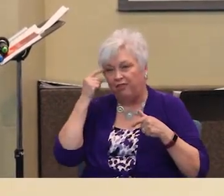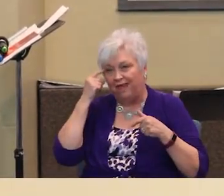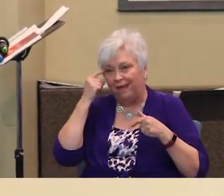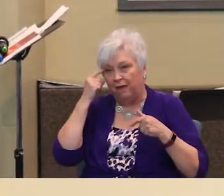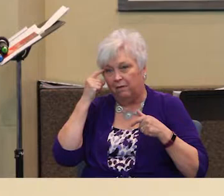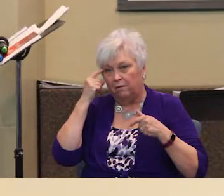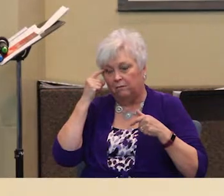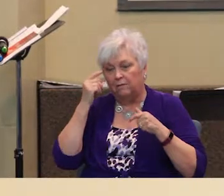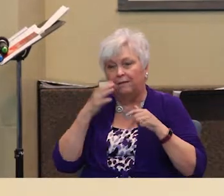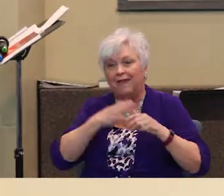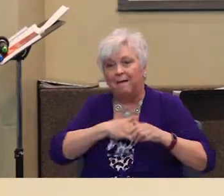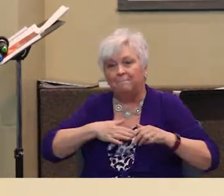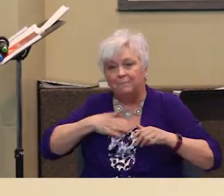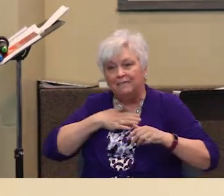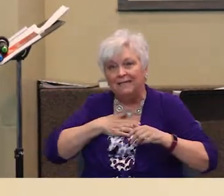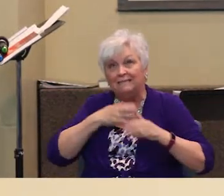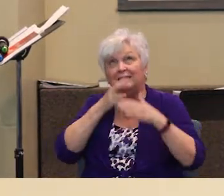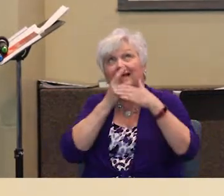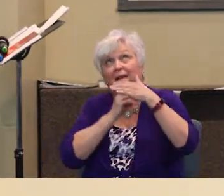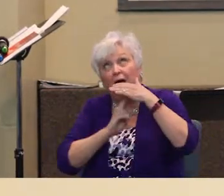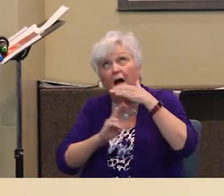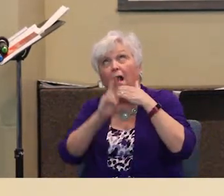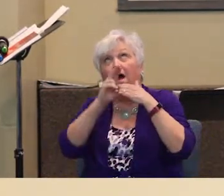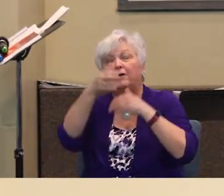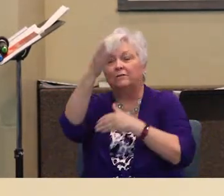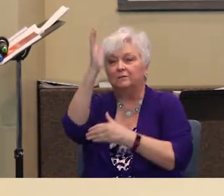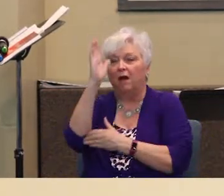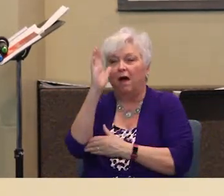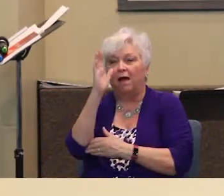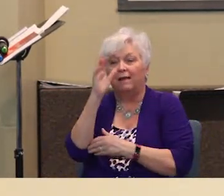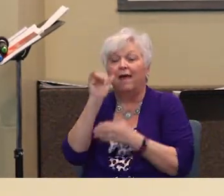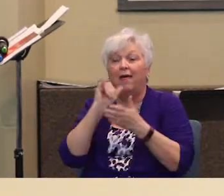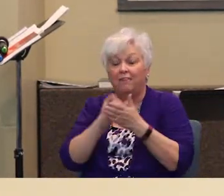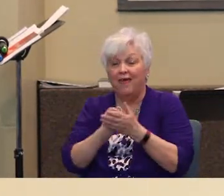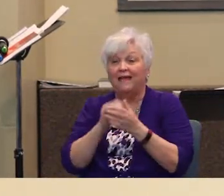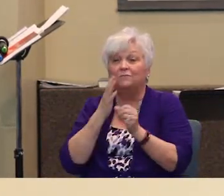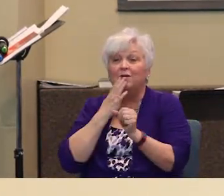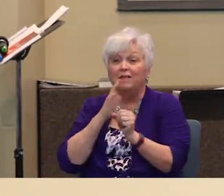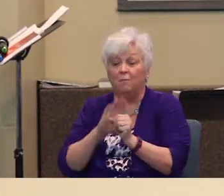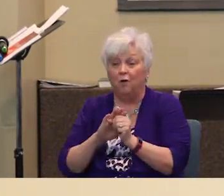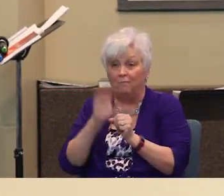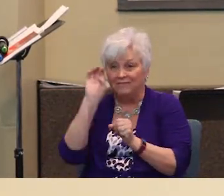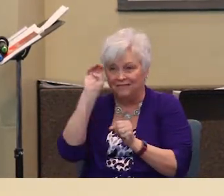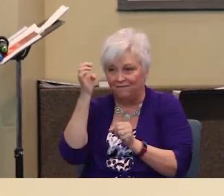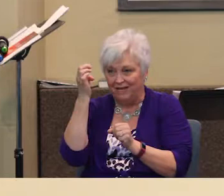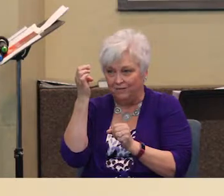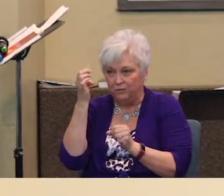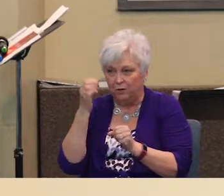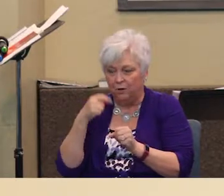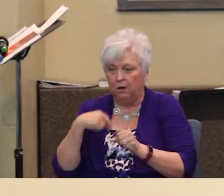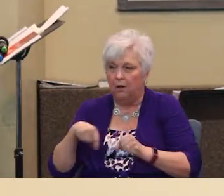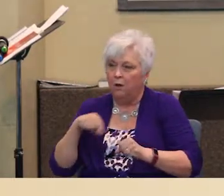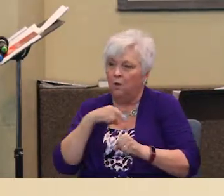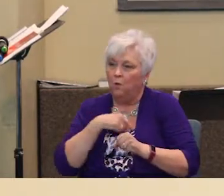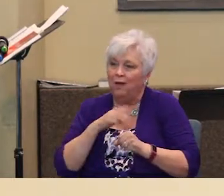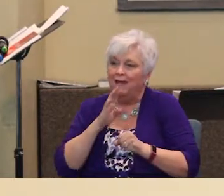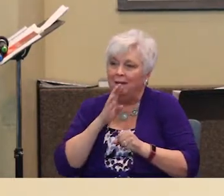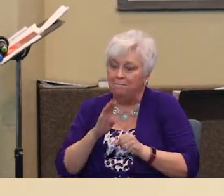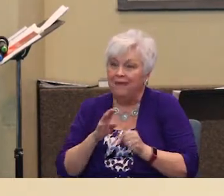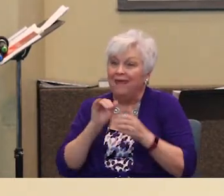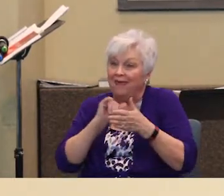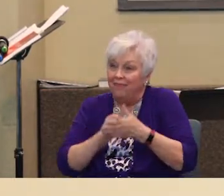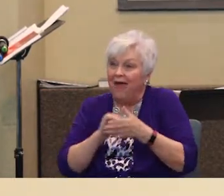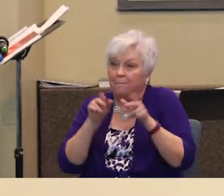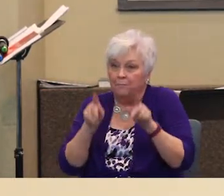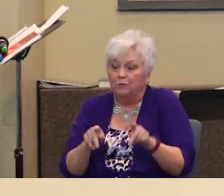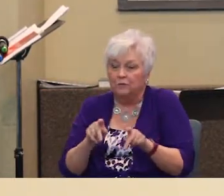honors God. See, that's one of the promises of Easter, is that we get to be who we couldn't be before.